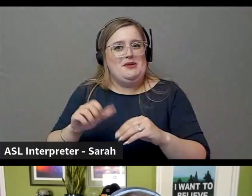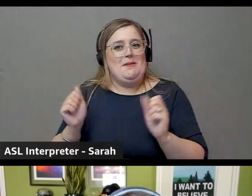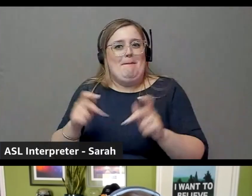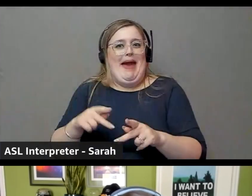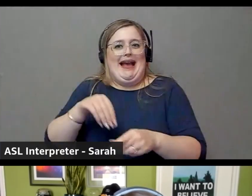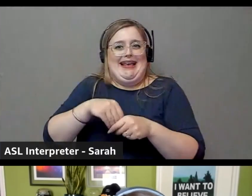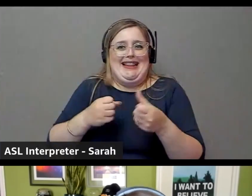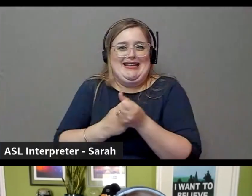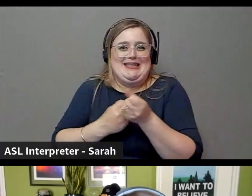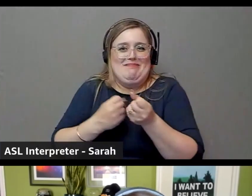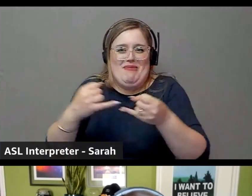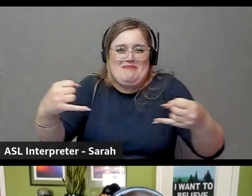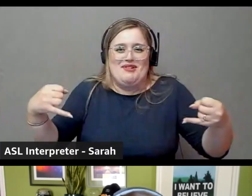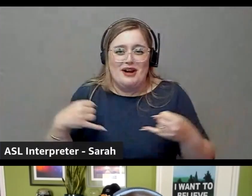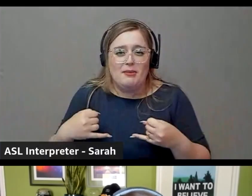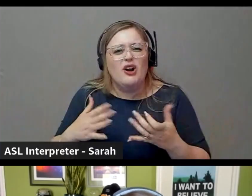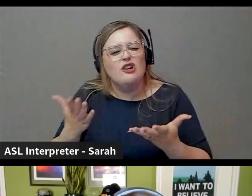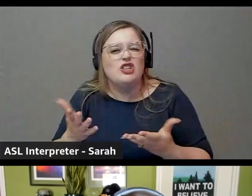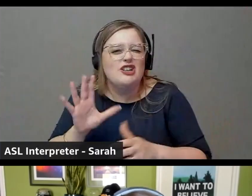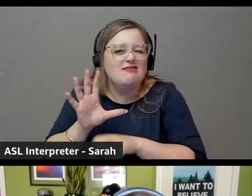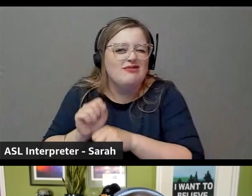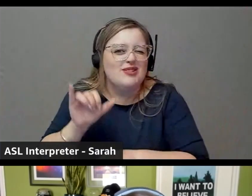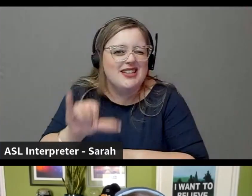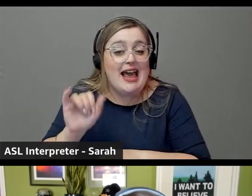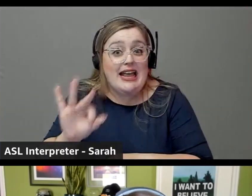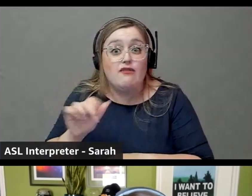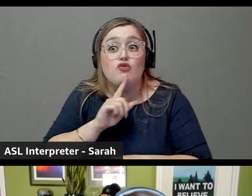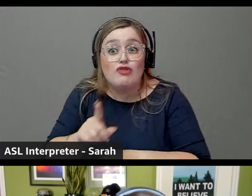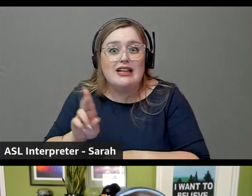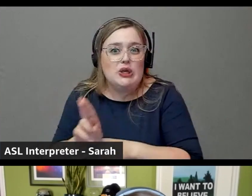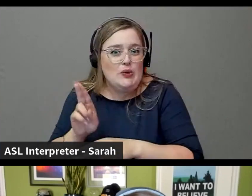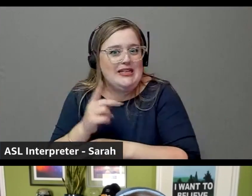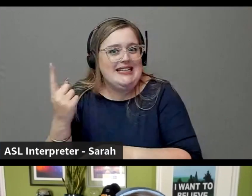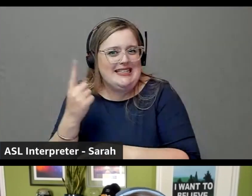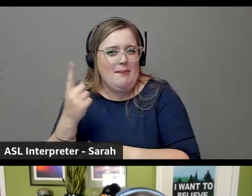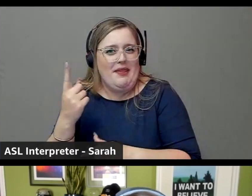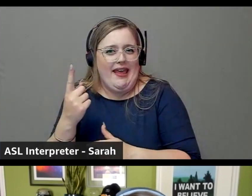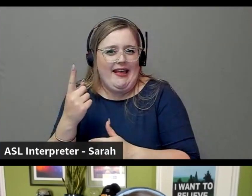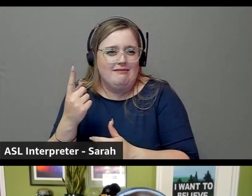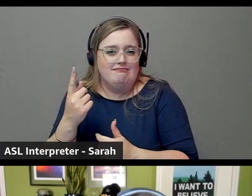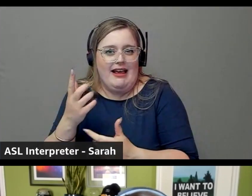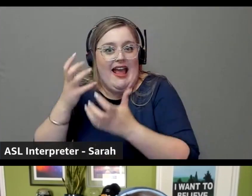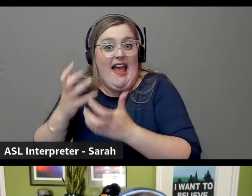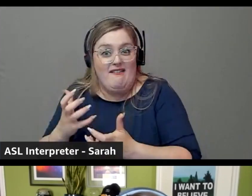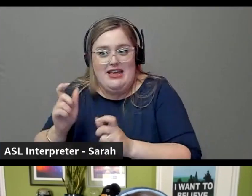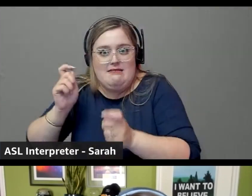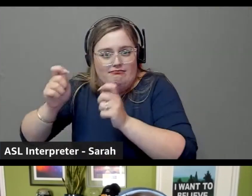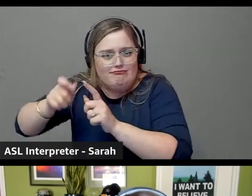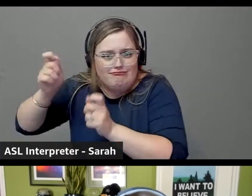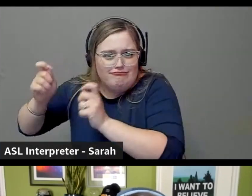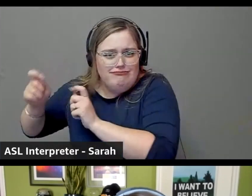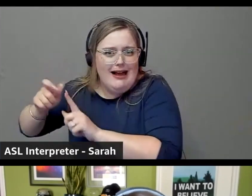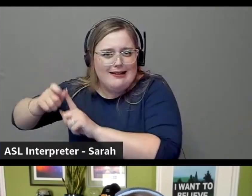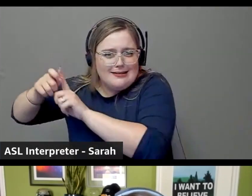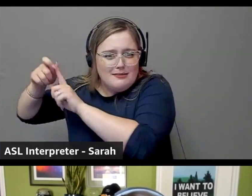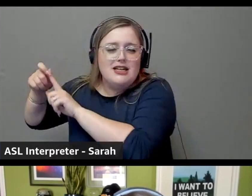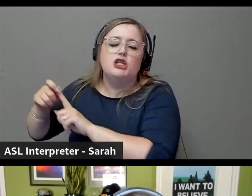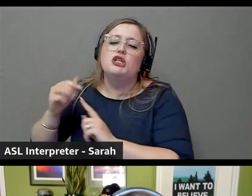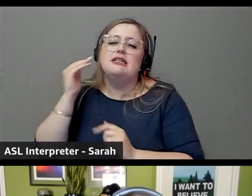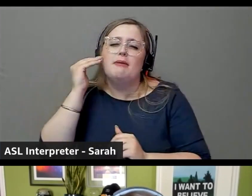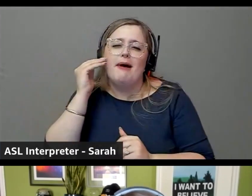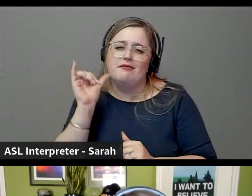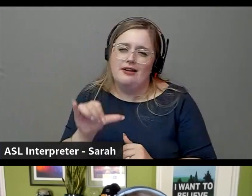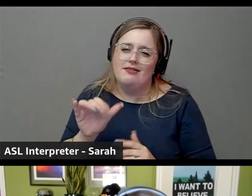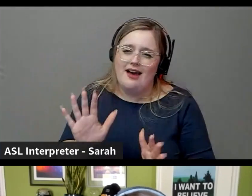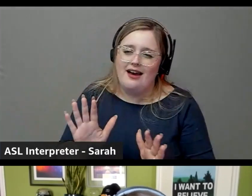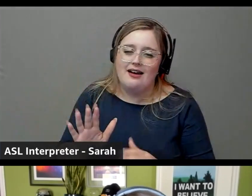little bit used to that. If you're going to be using RDS Custom for something heavy, you're doing heavy customizations, just be mindful of that. And I'm going to show how to find that,